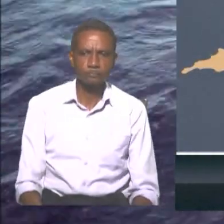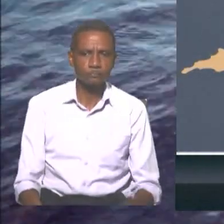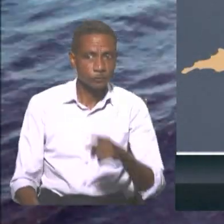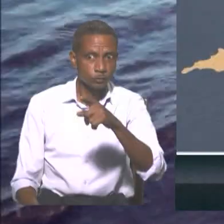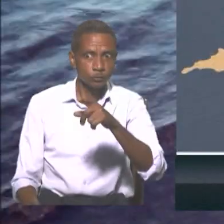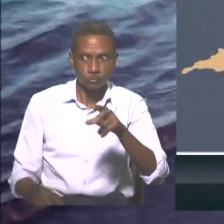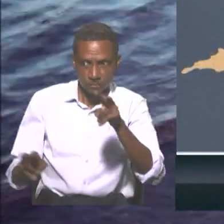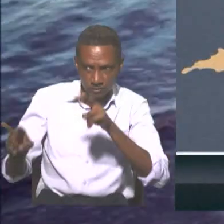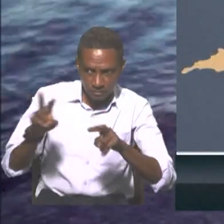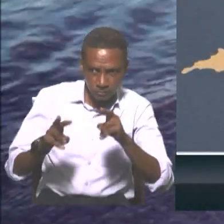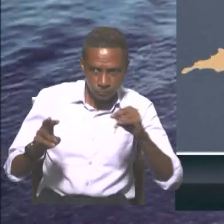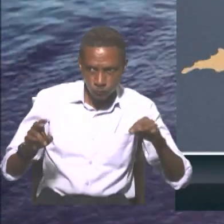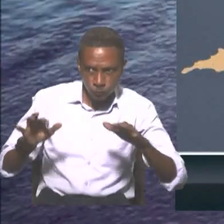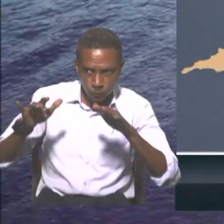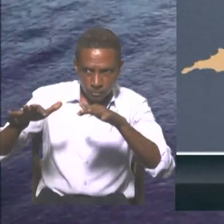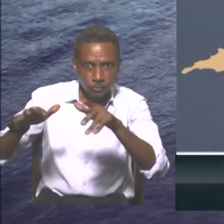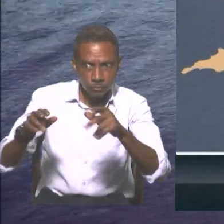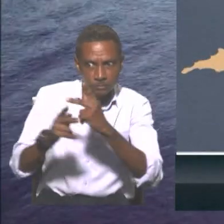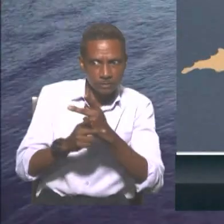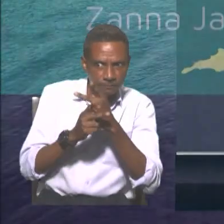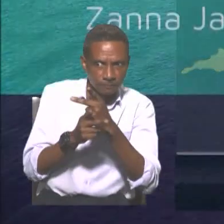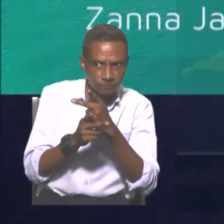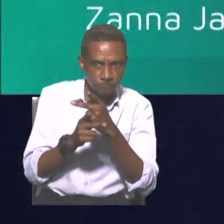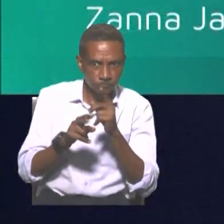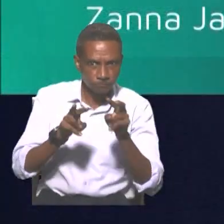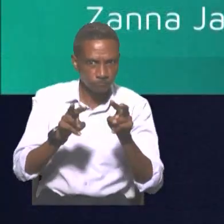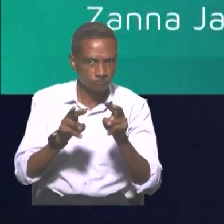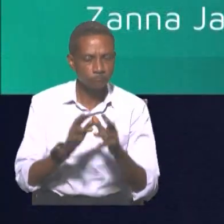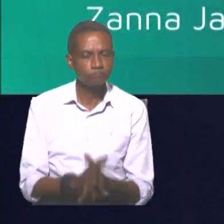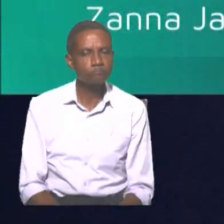when it comes to our seas and be mindful of that.